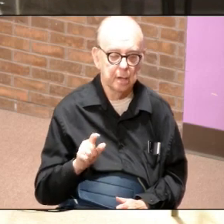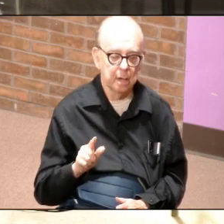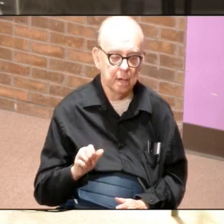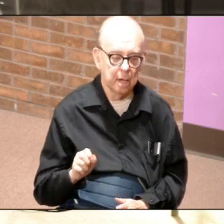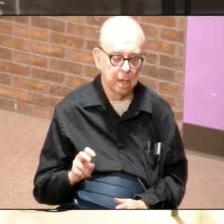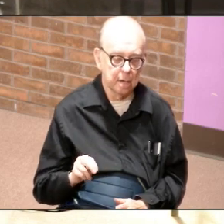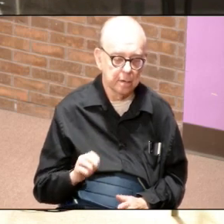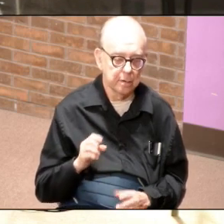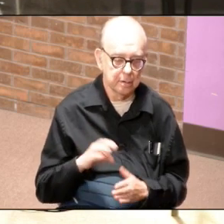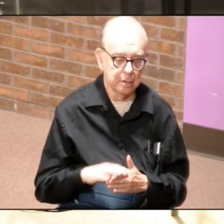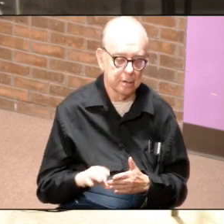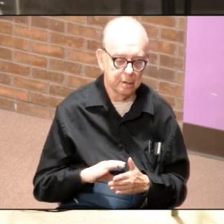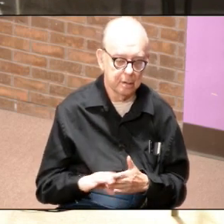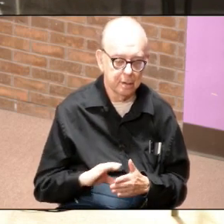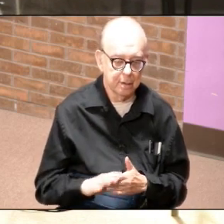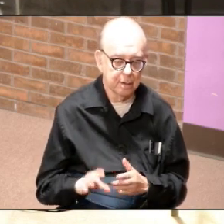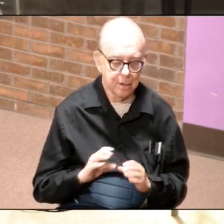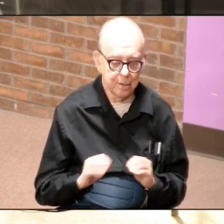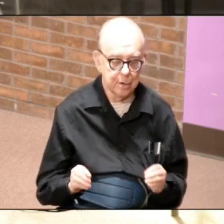Yes, absolutely no budget.